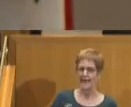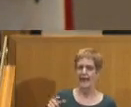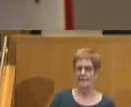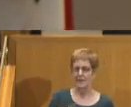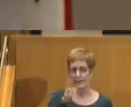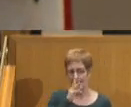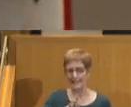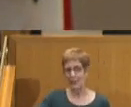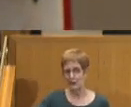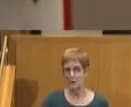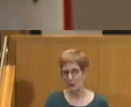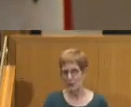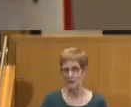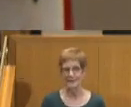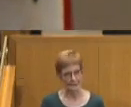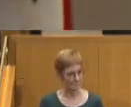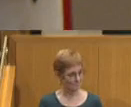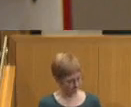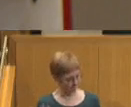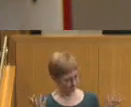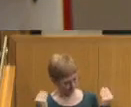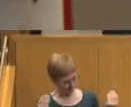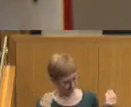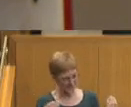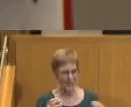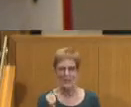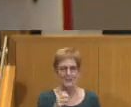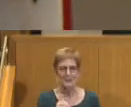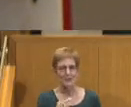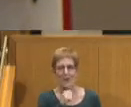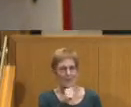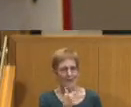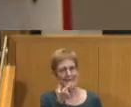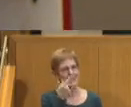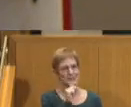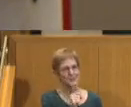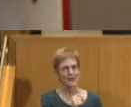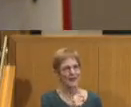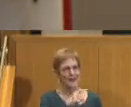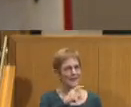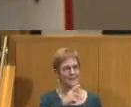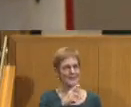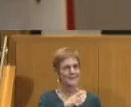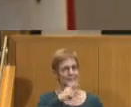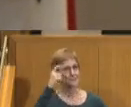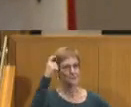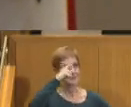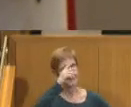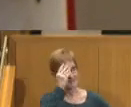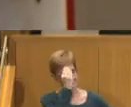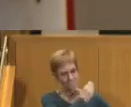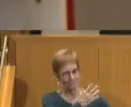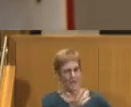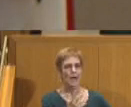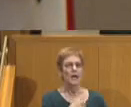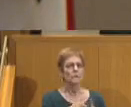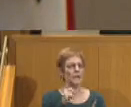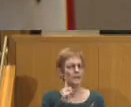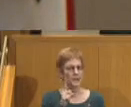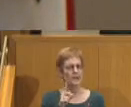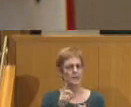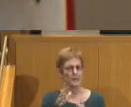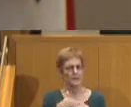7. I would not be here without the tremendous effort of my campaign team, donors, volunteers, and friends, or the support of the